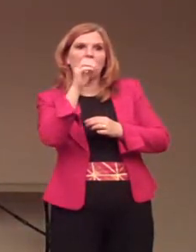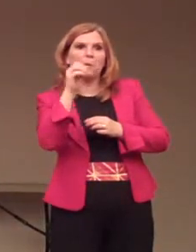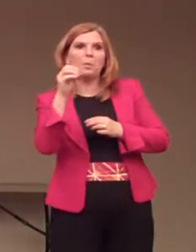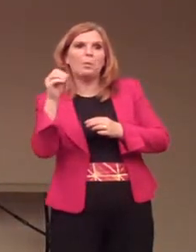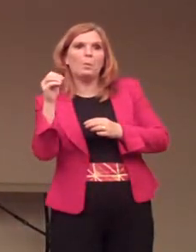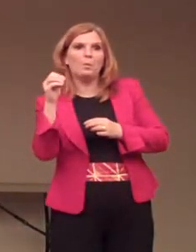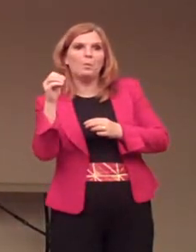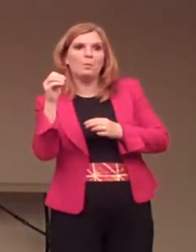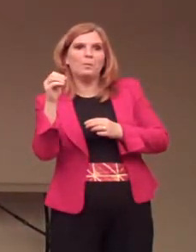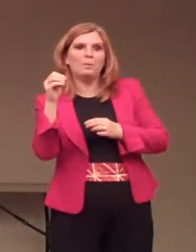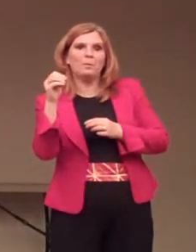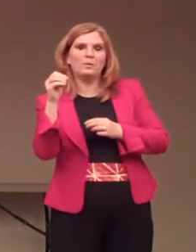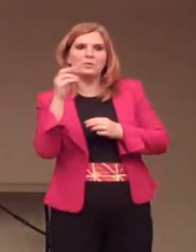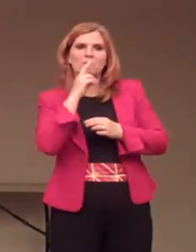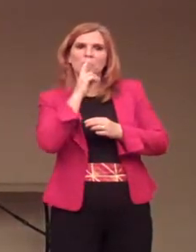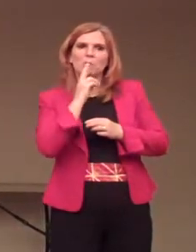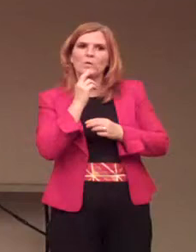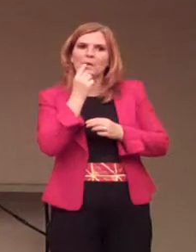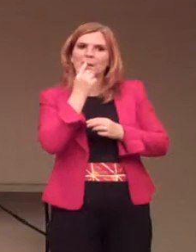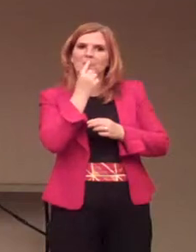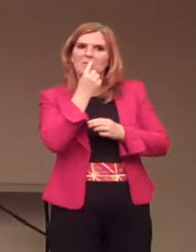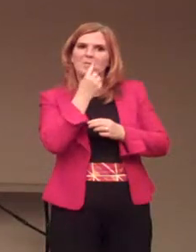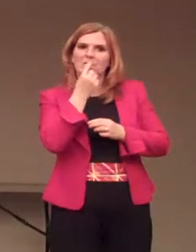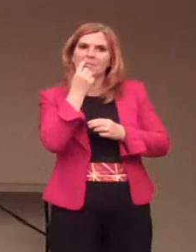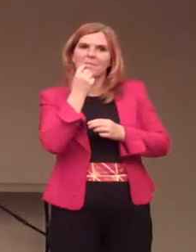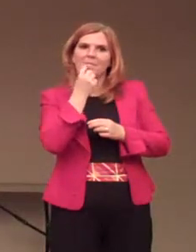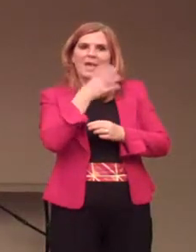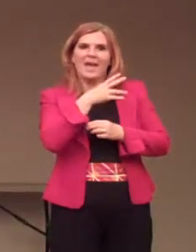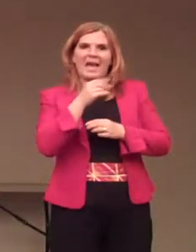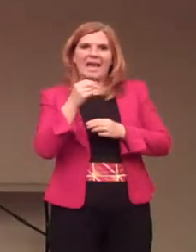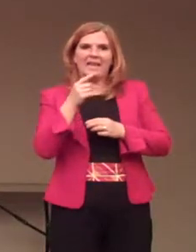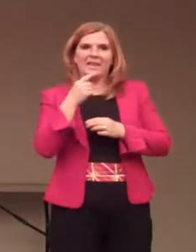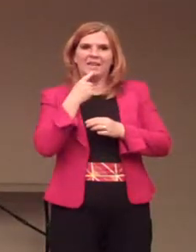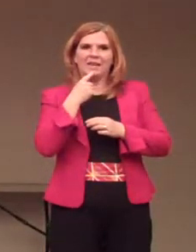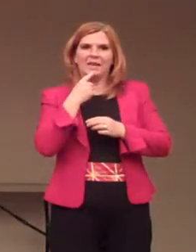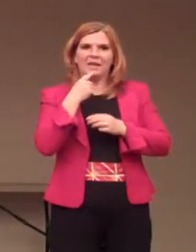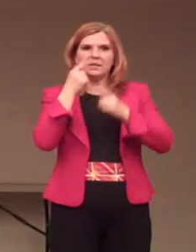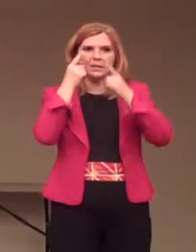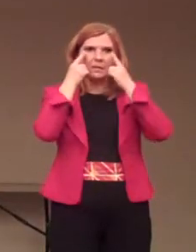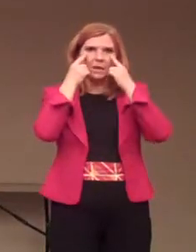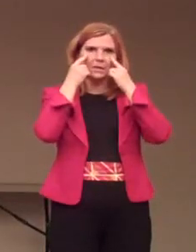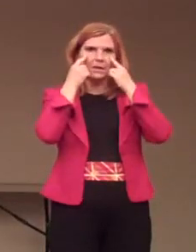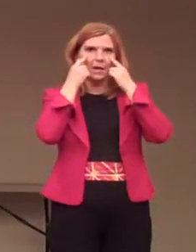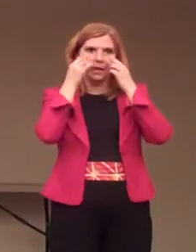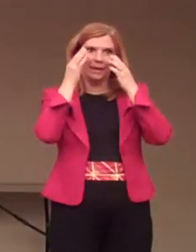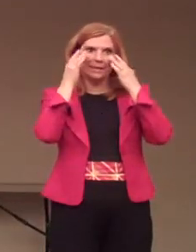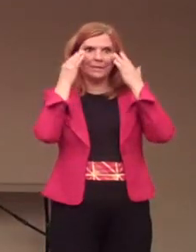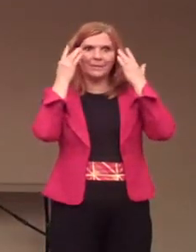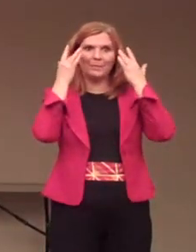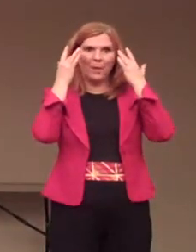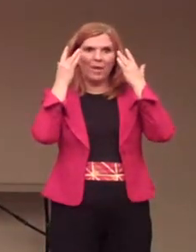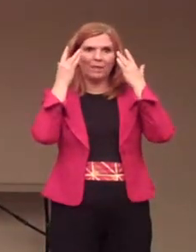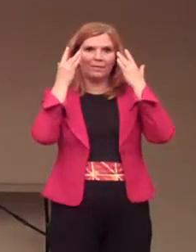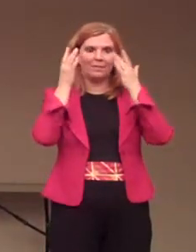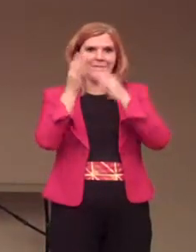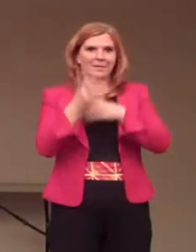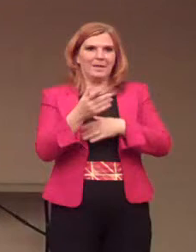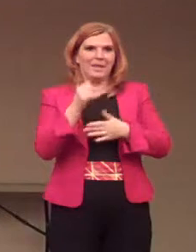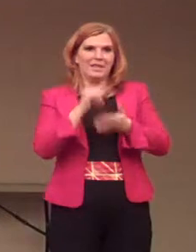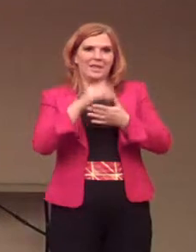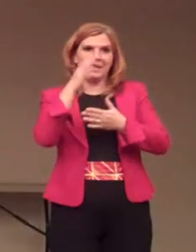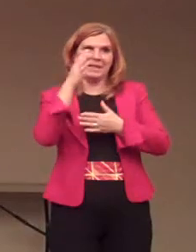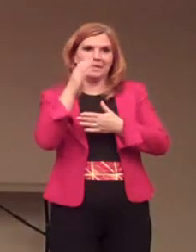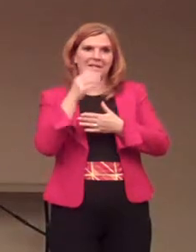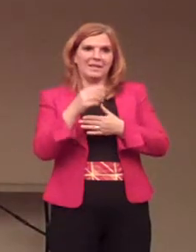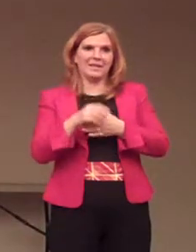T-O-O, red lips. And their saucy eyes smiled hospitality that